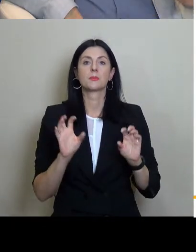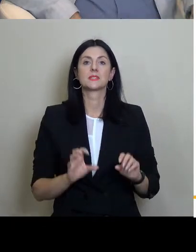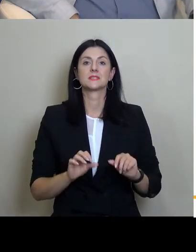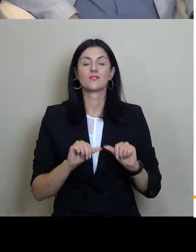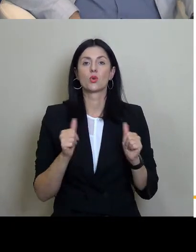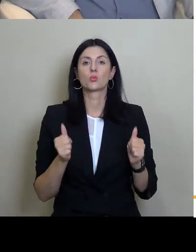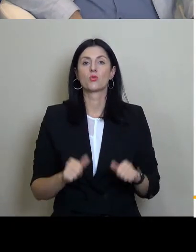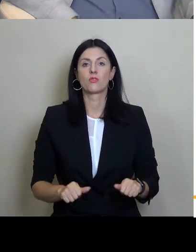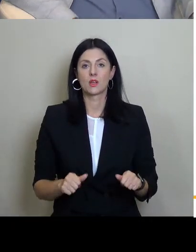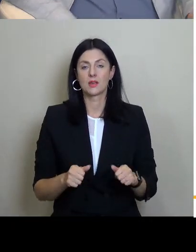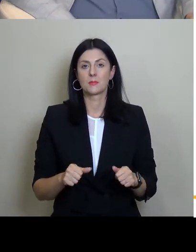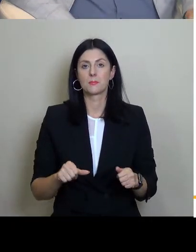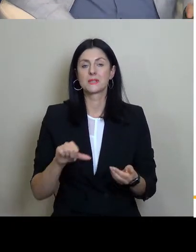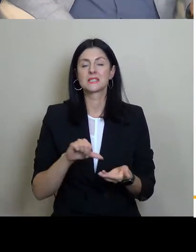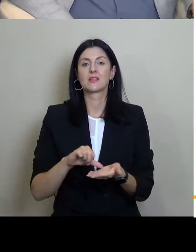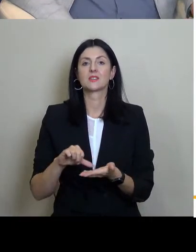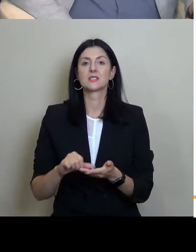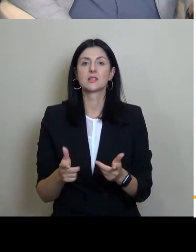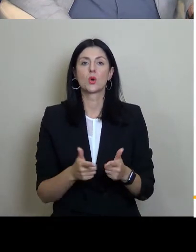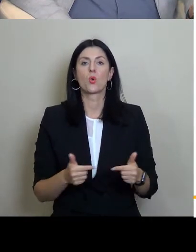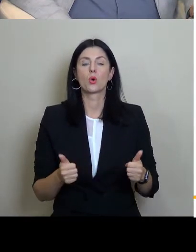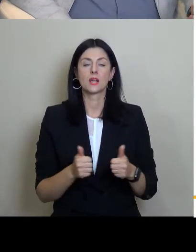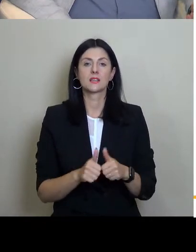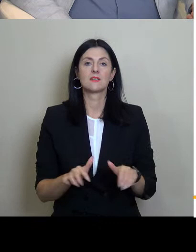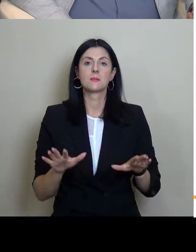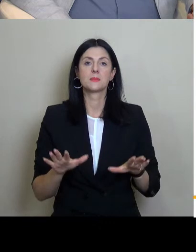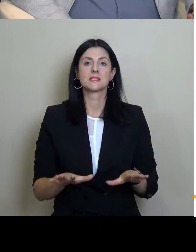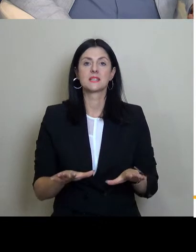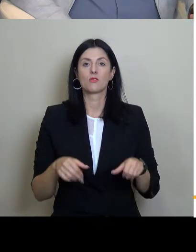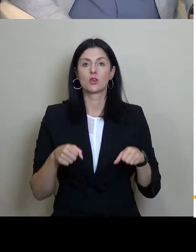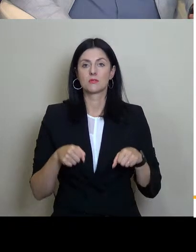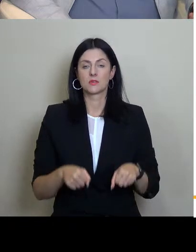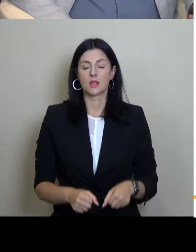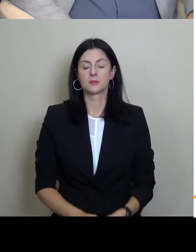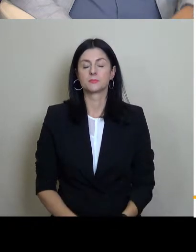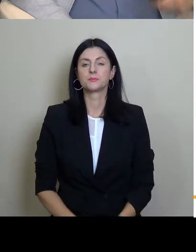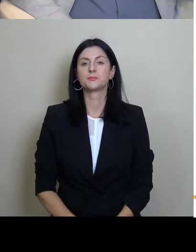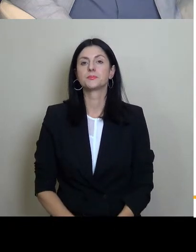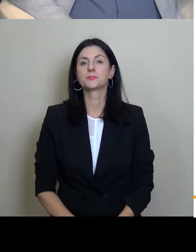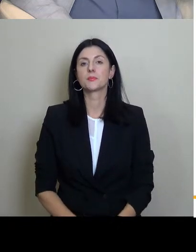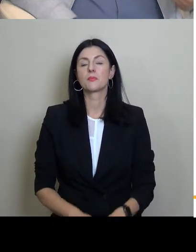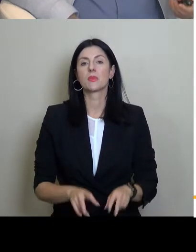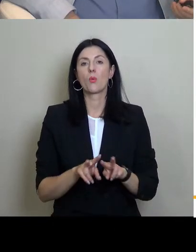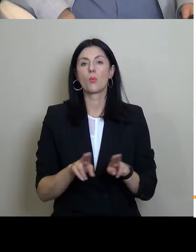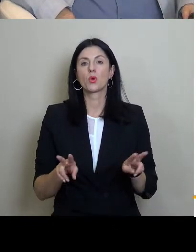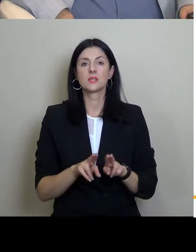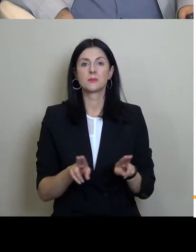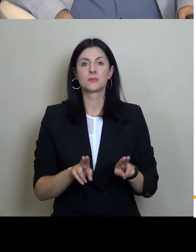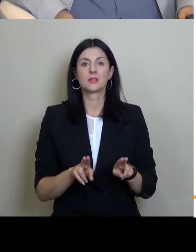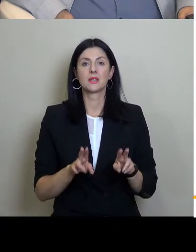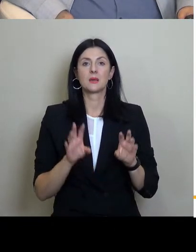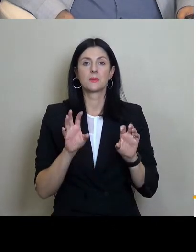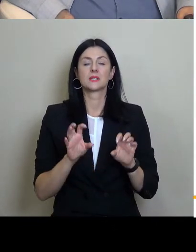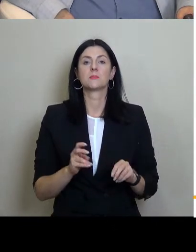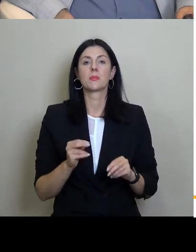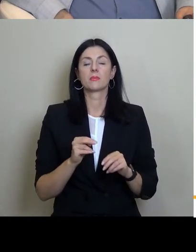local self-government, because thus we are going to destroy the principle of forming the representative